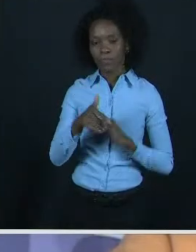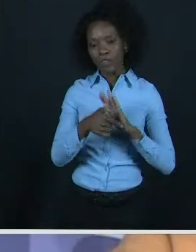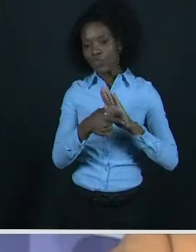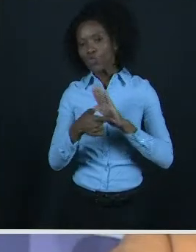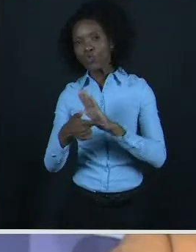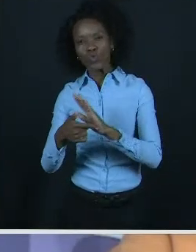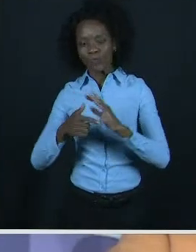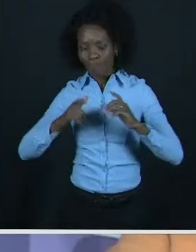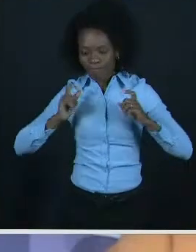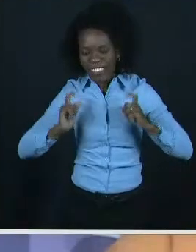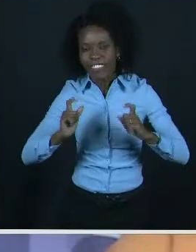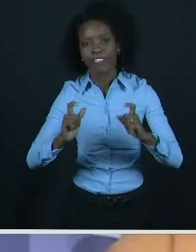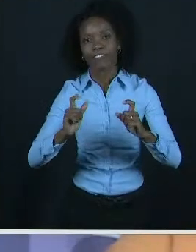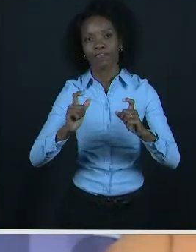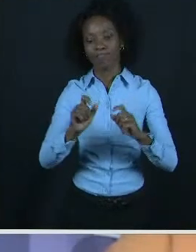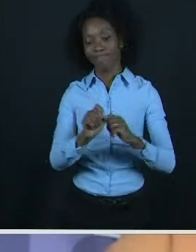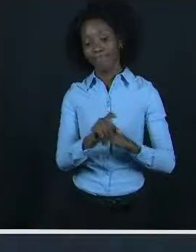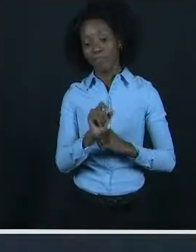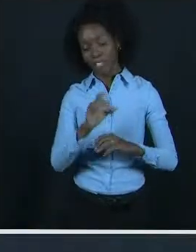urgency, as you were saying.